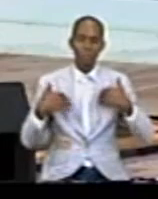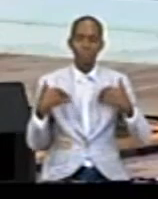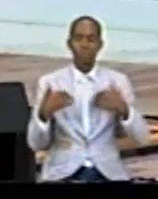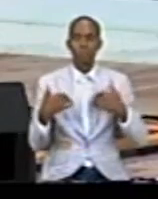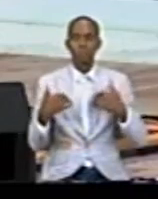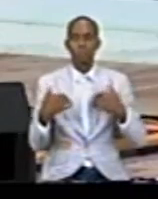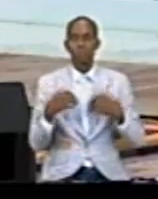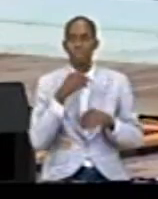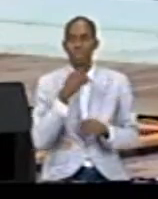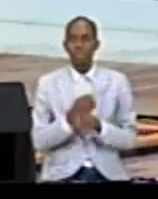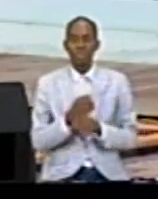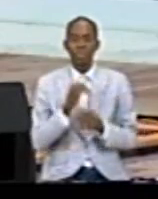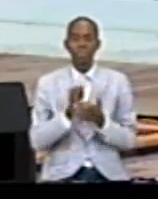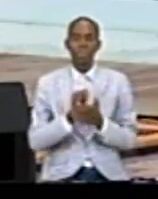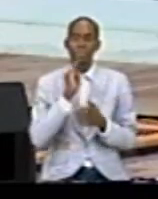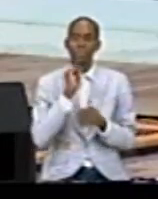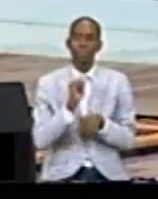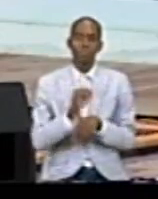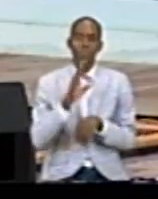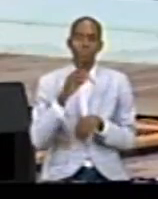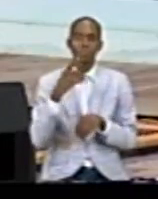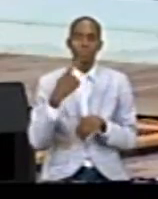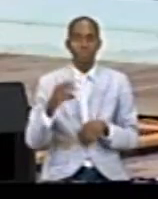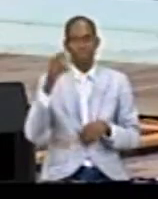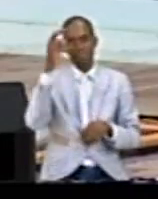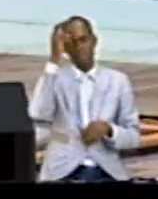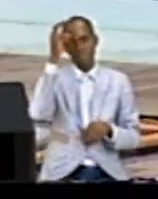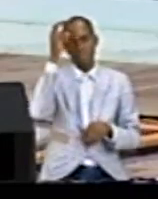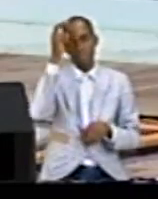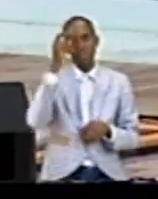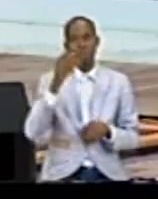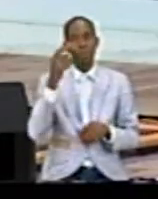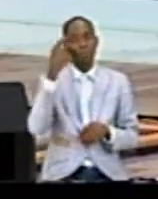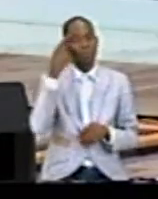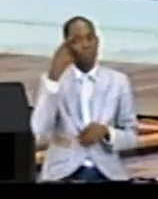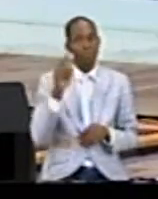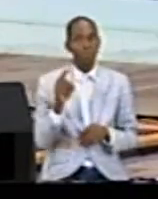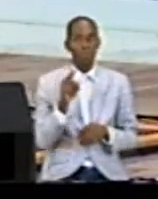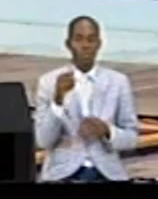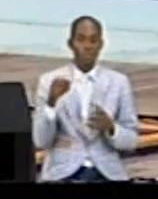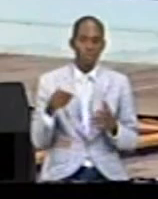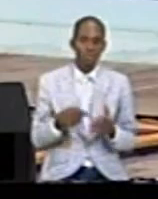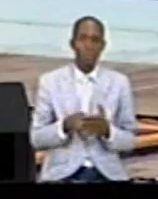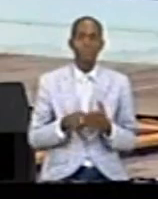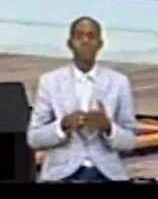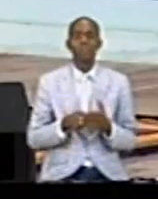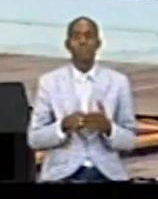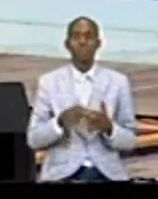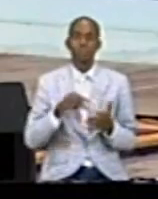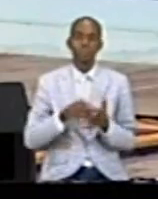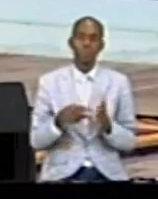That's the work of the devil. For this purpose,